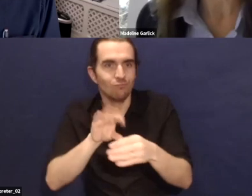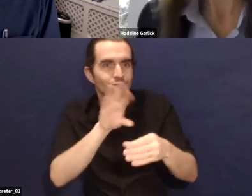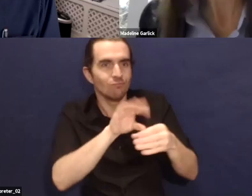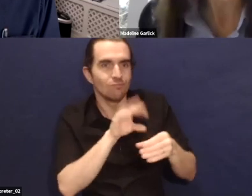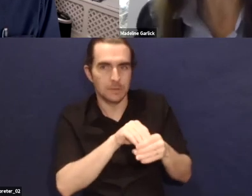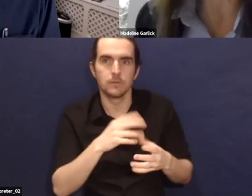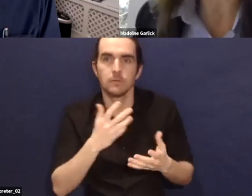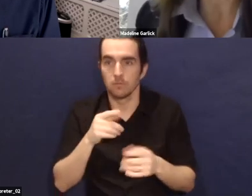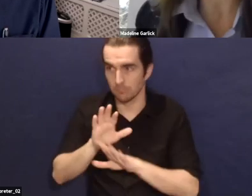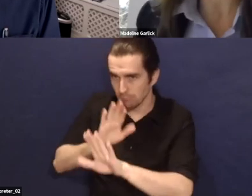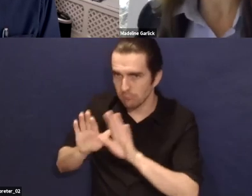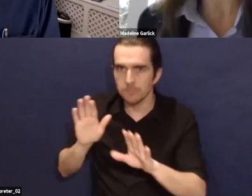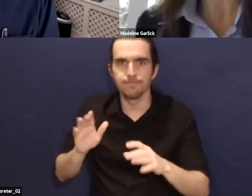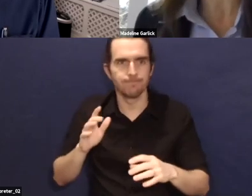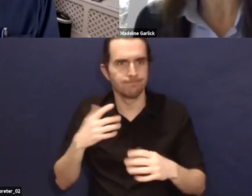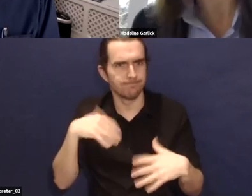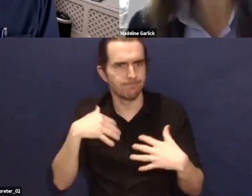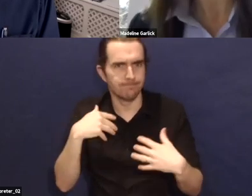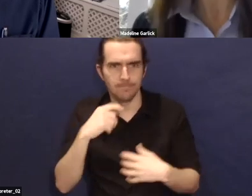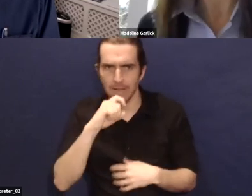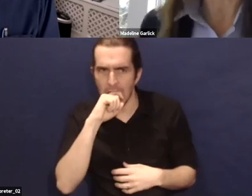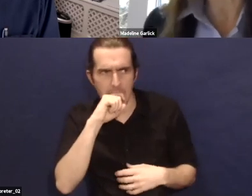realised, even while recognising the importance of